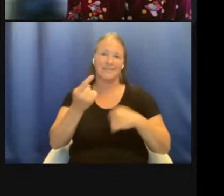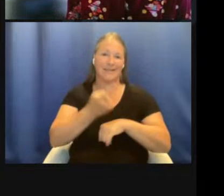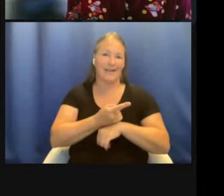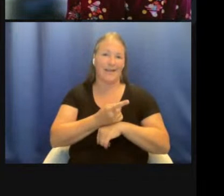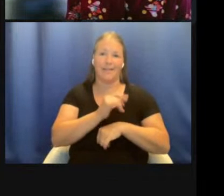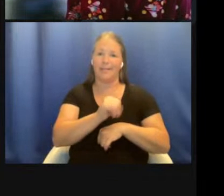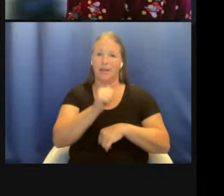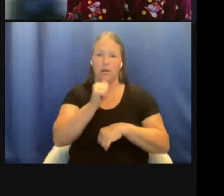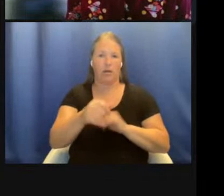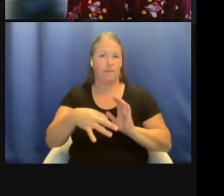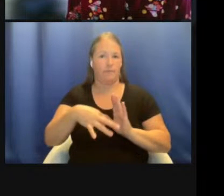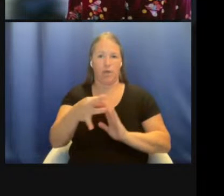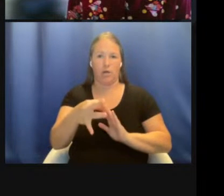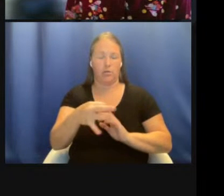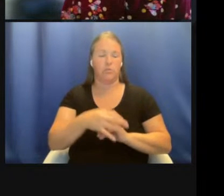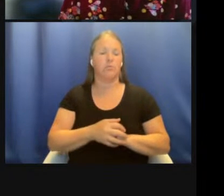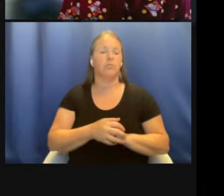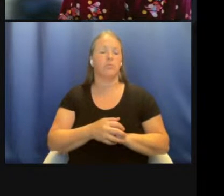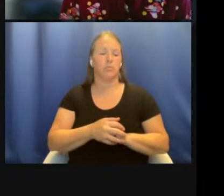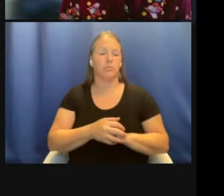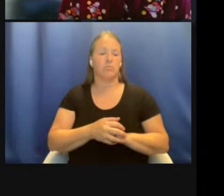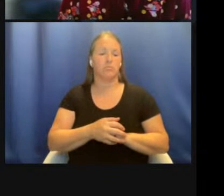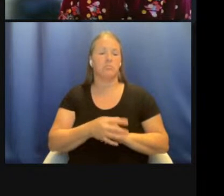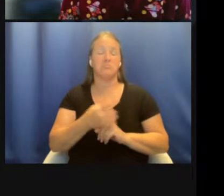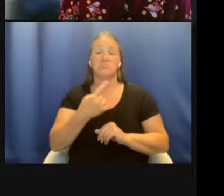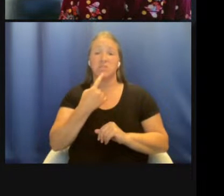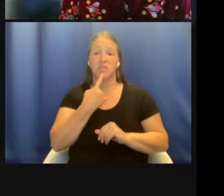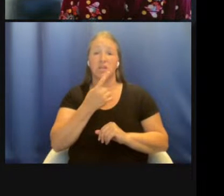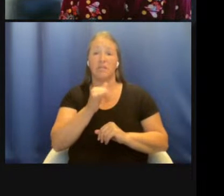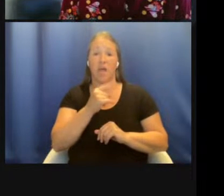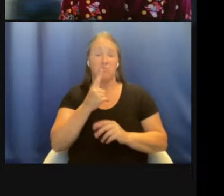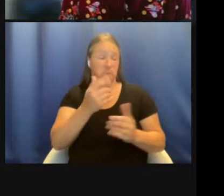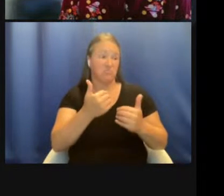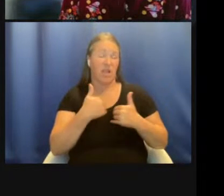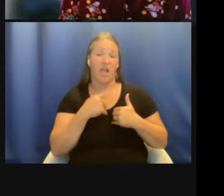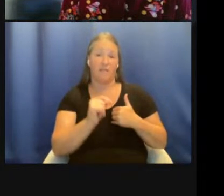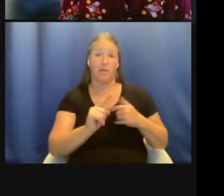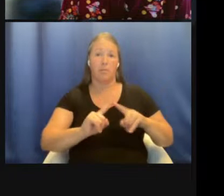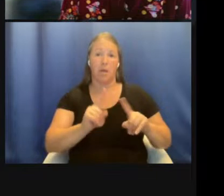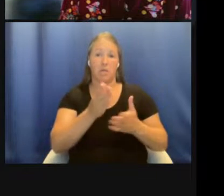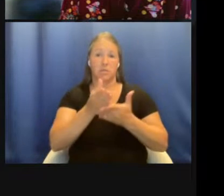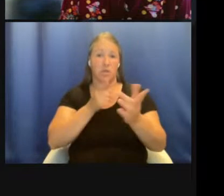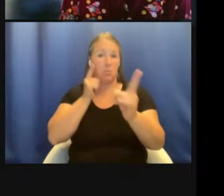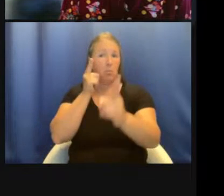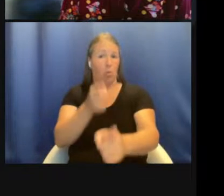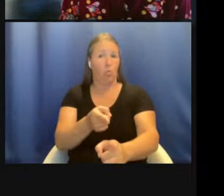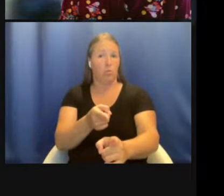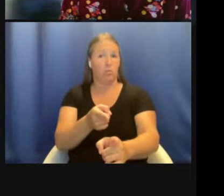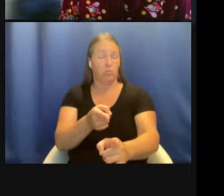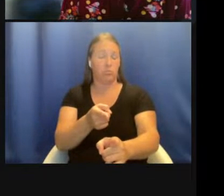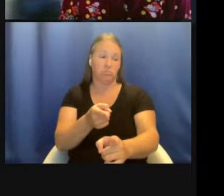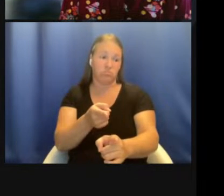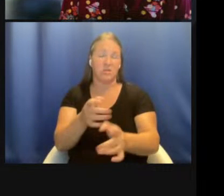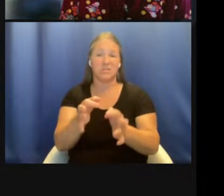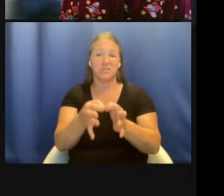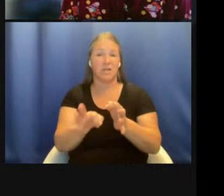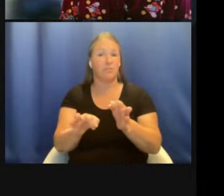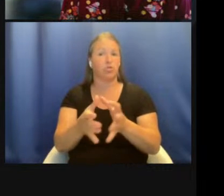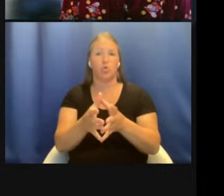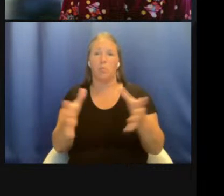It is said it has existed, but at some point, perhaps it was simply too much